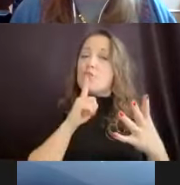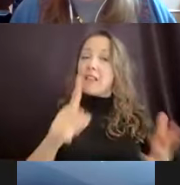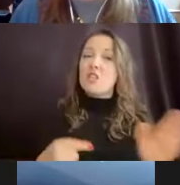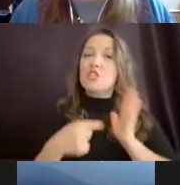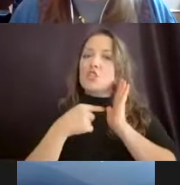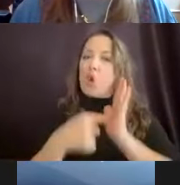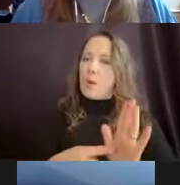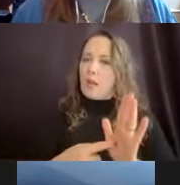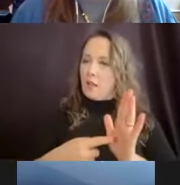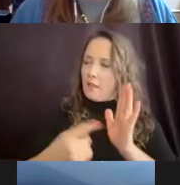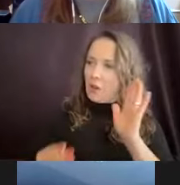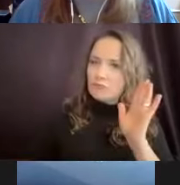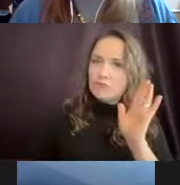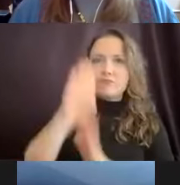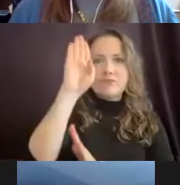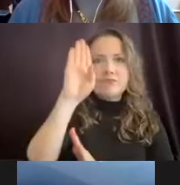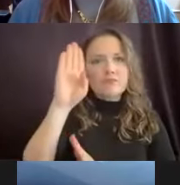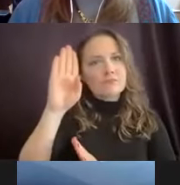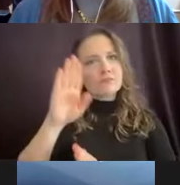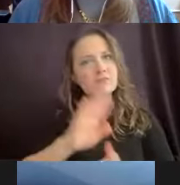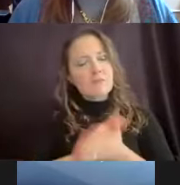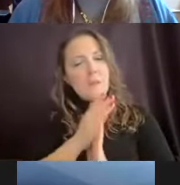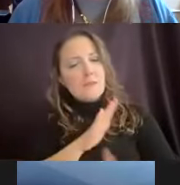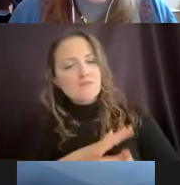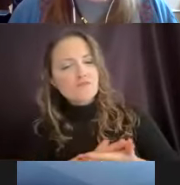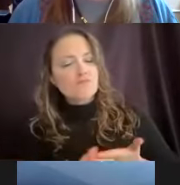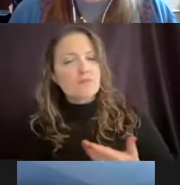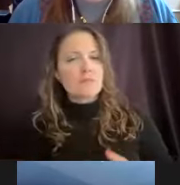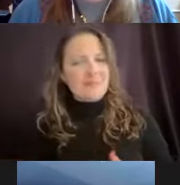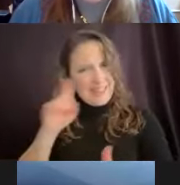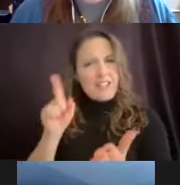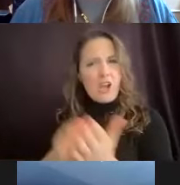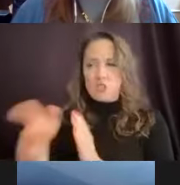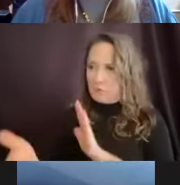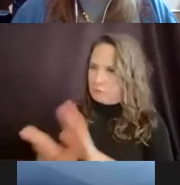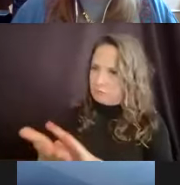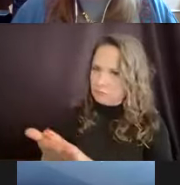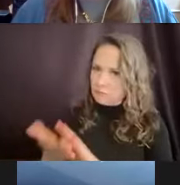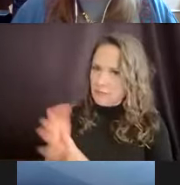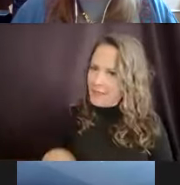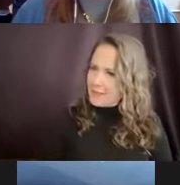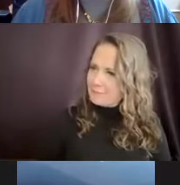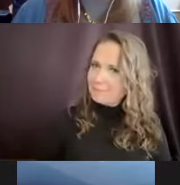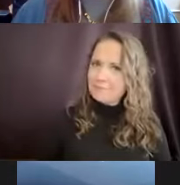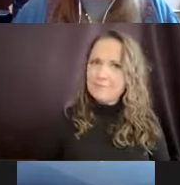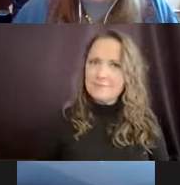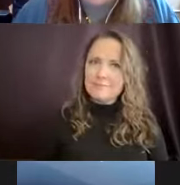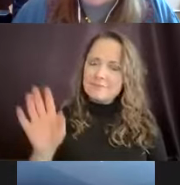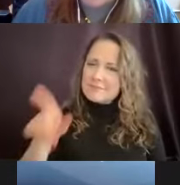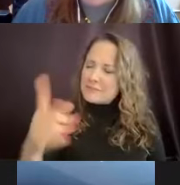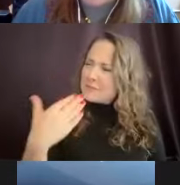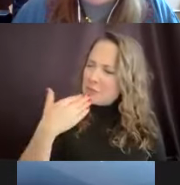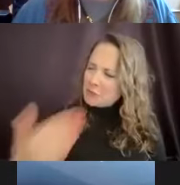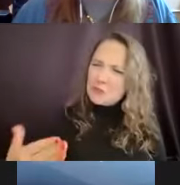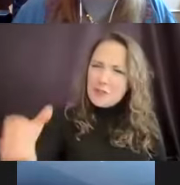huge growth in their kindness, acknowledge that. Tell them, hey, you have been such a good